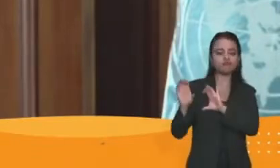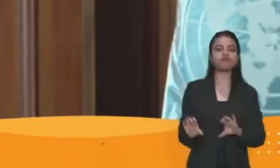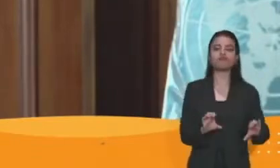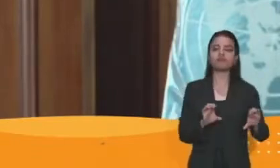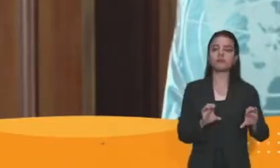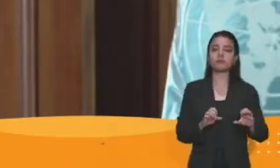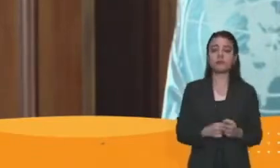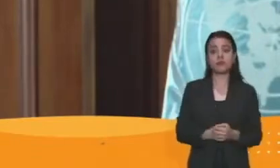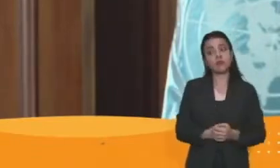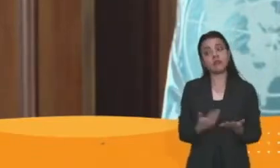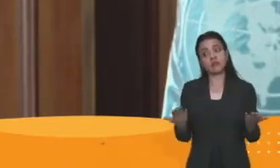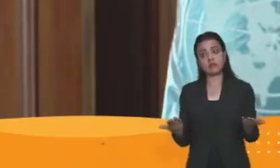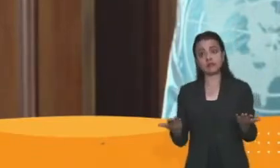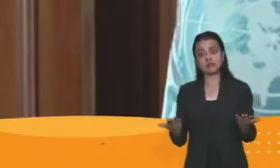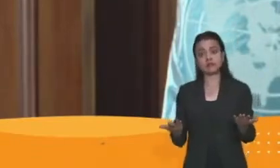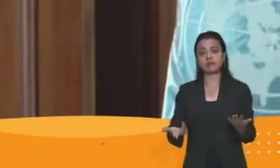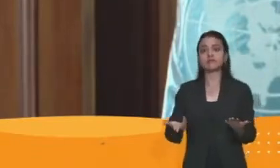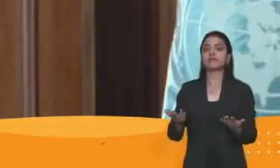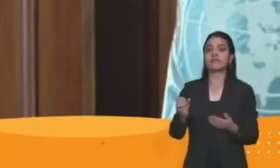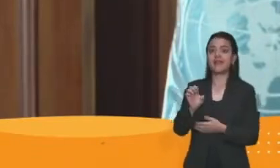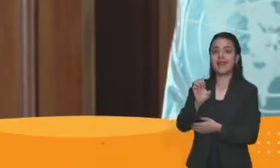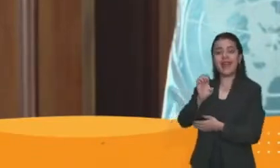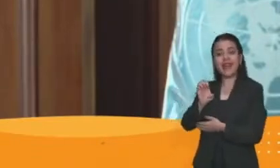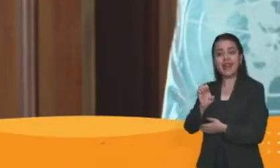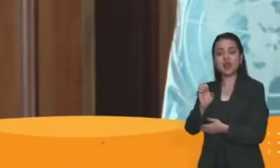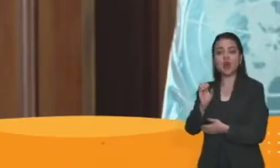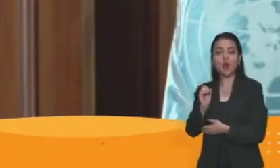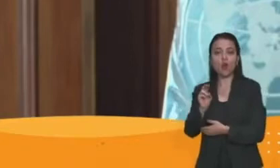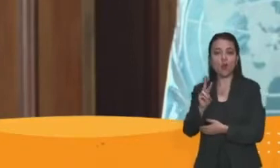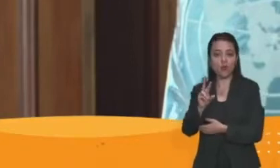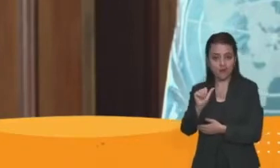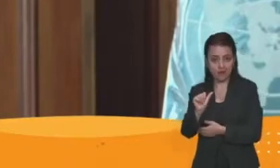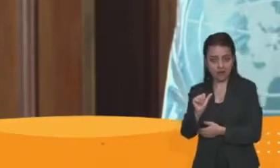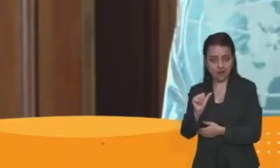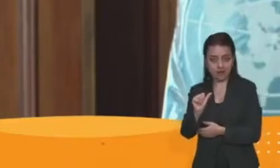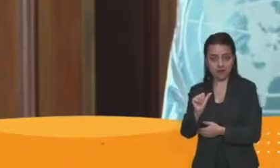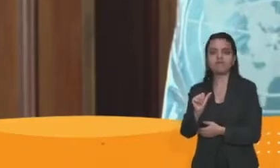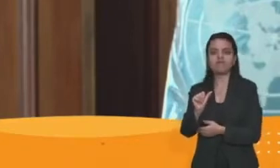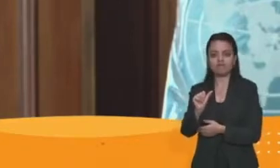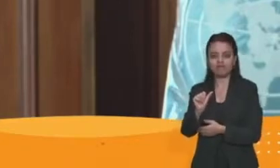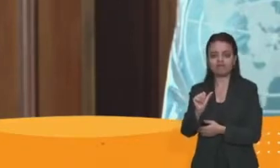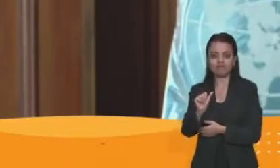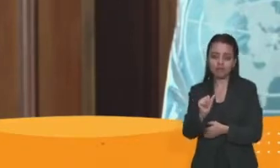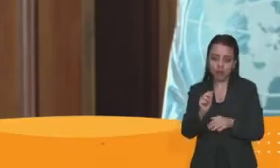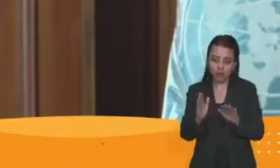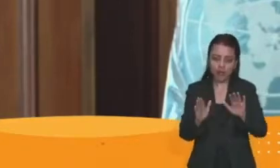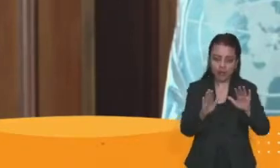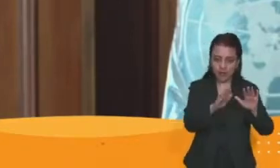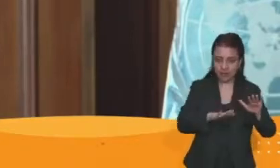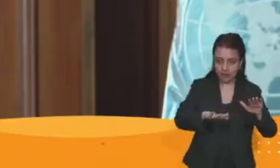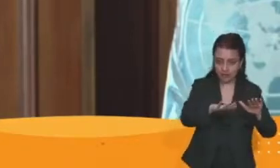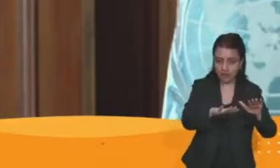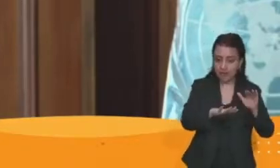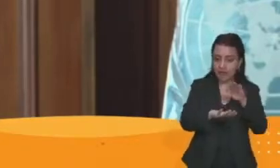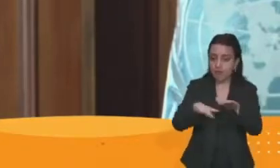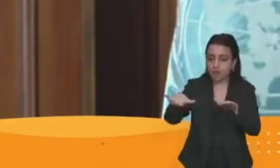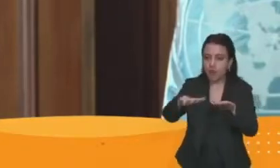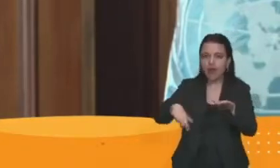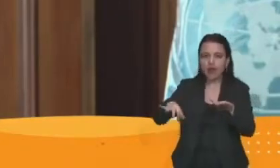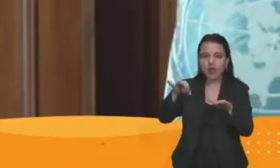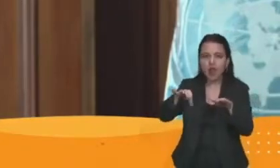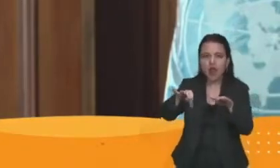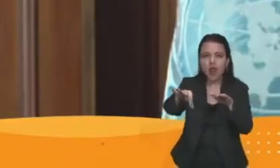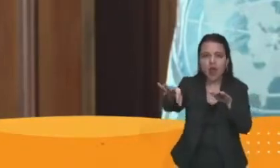mining. At the same time, the presence of Ebola and of all the coca crops are